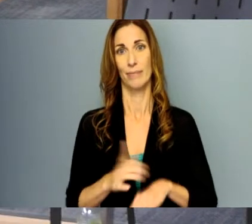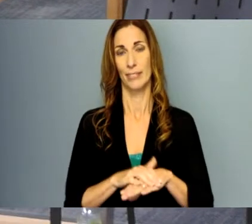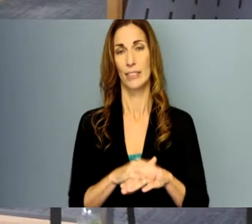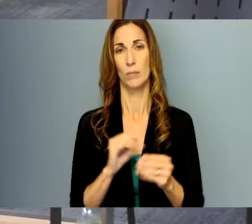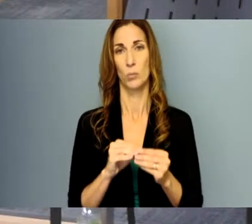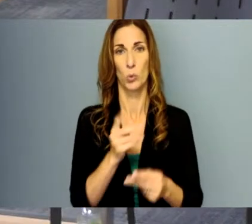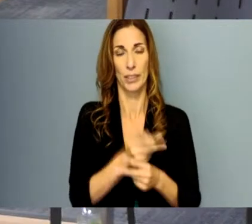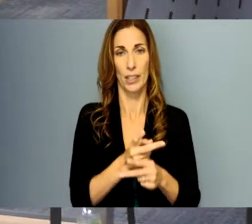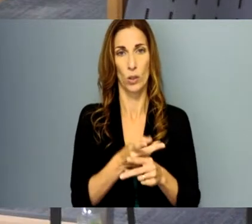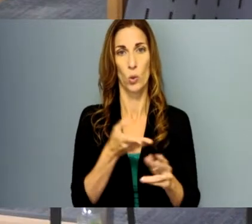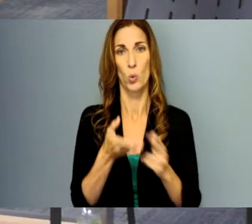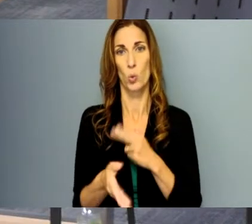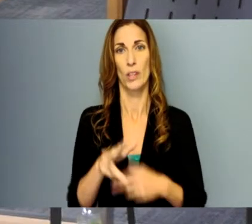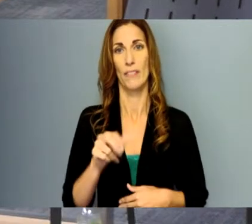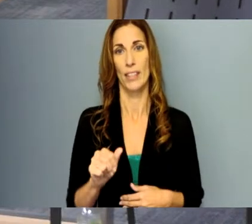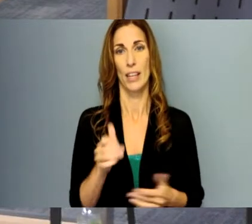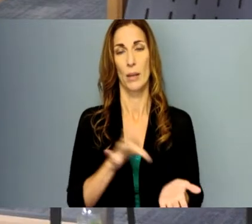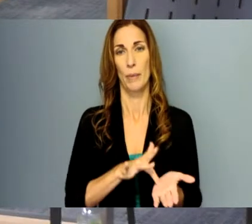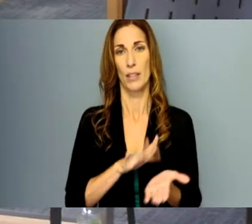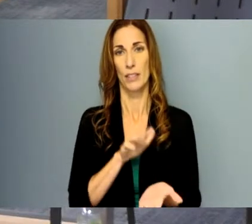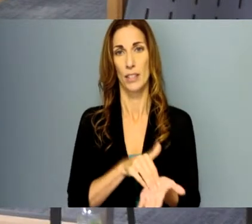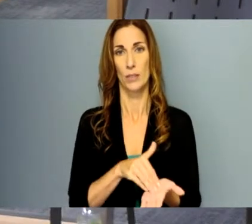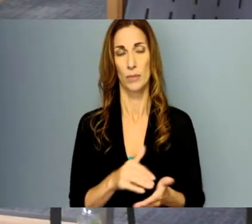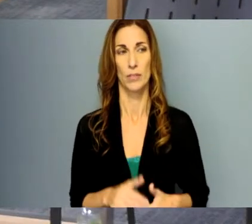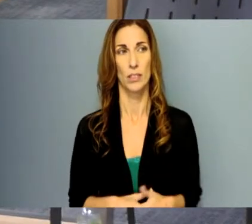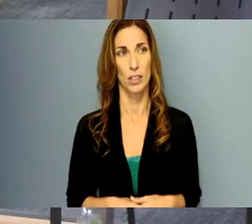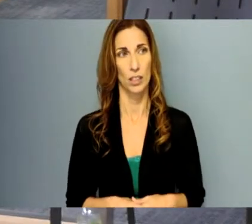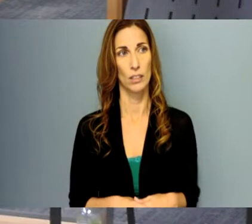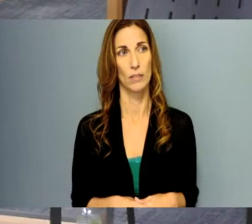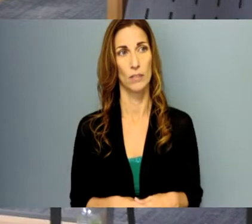through the VA Medical Center. Next slide.